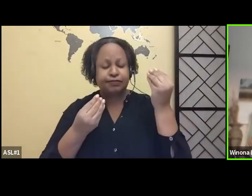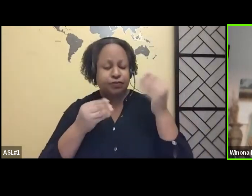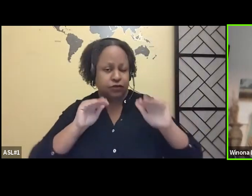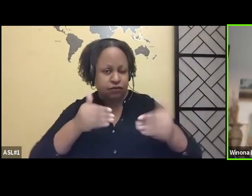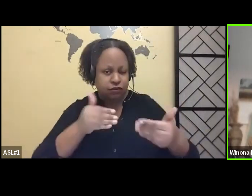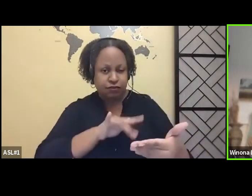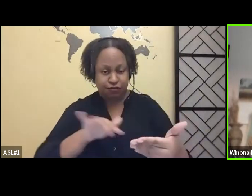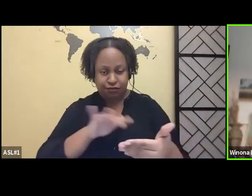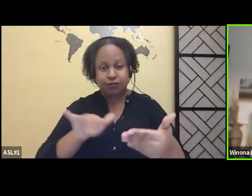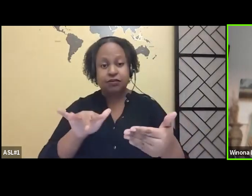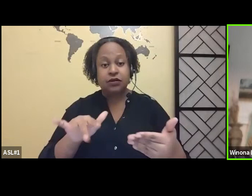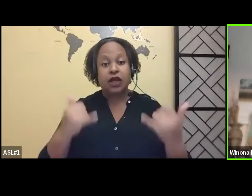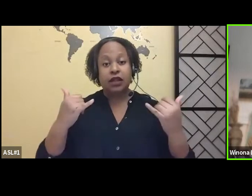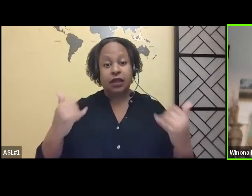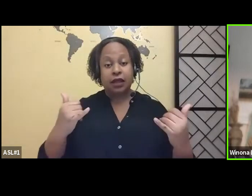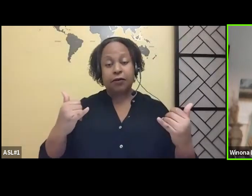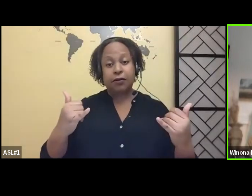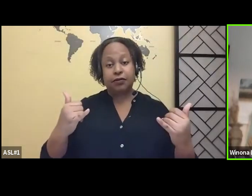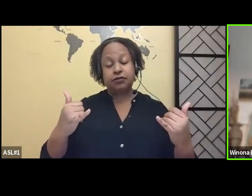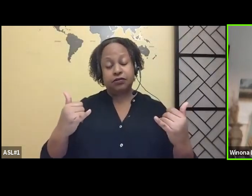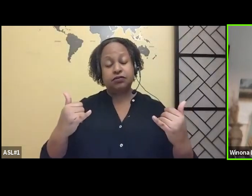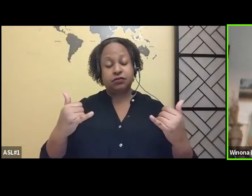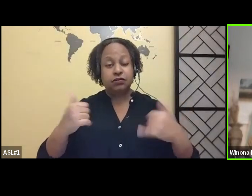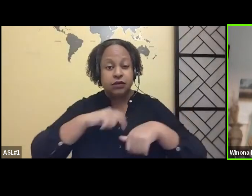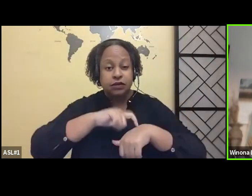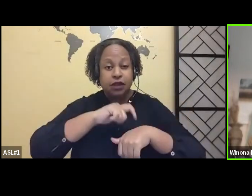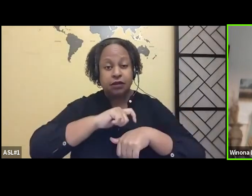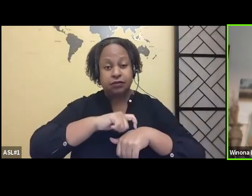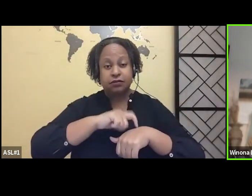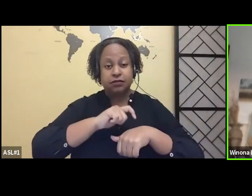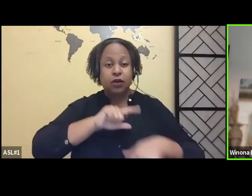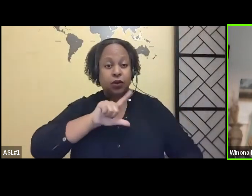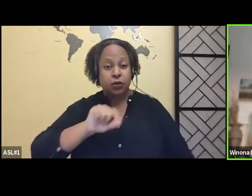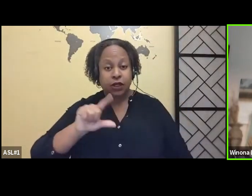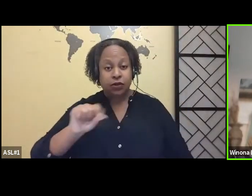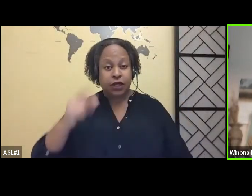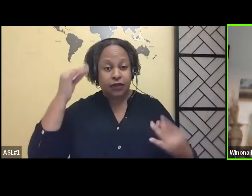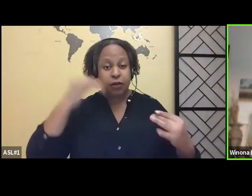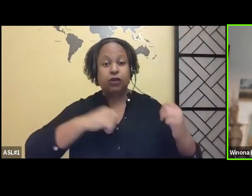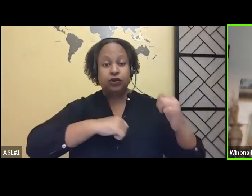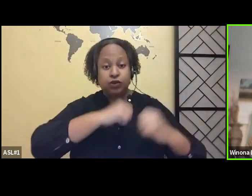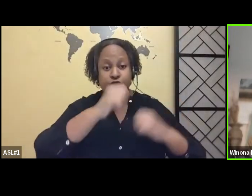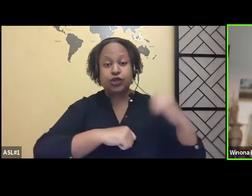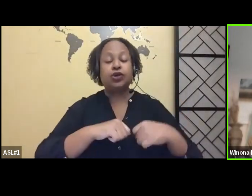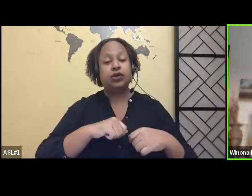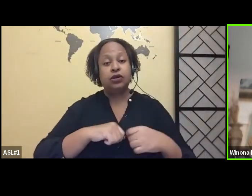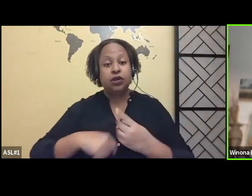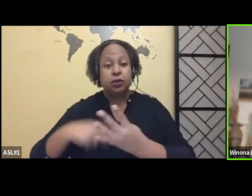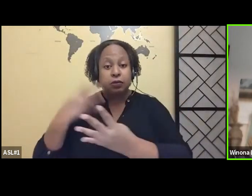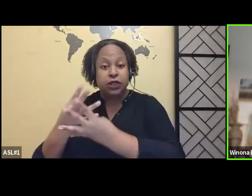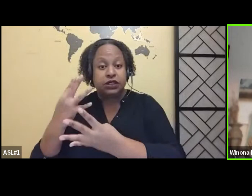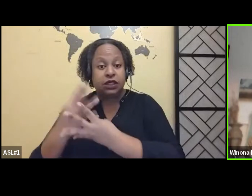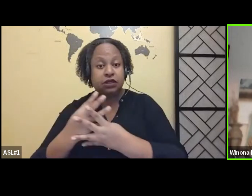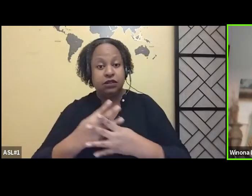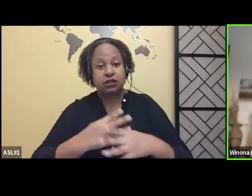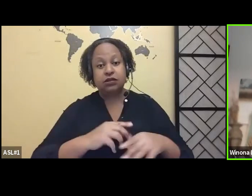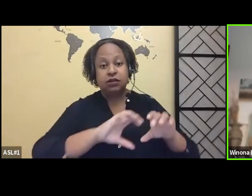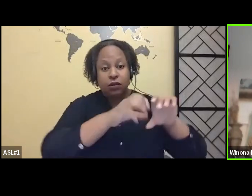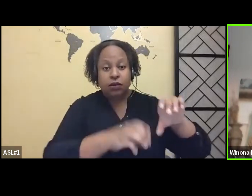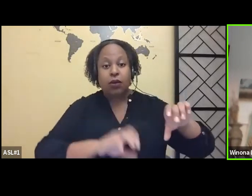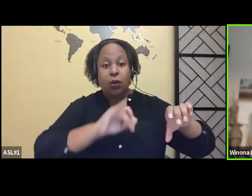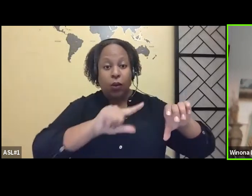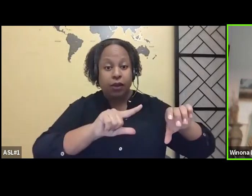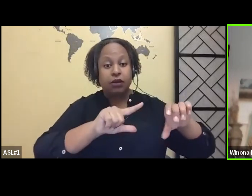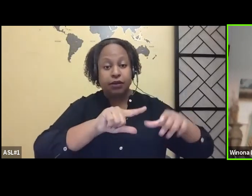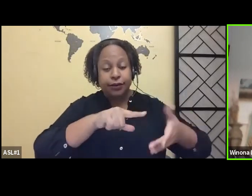we are talking about in terms of the infrastructure, whether it is of prisons or of pipelines, is infrastructure about life or infrastructure about